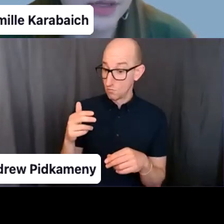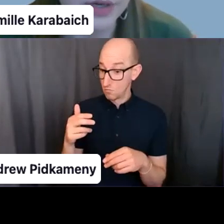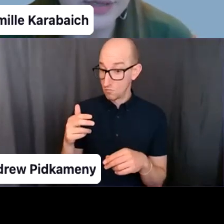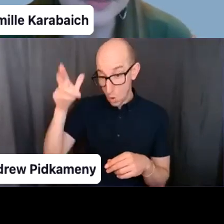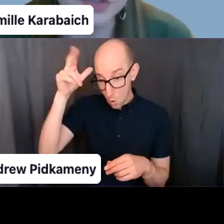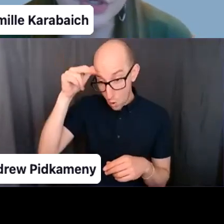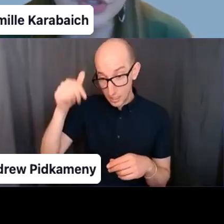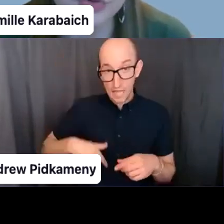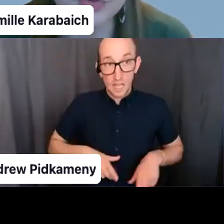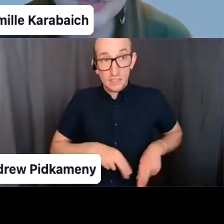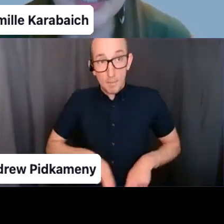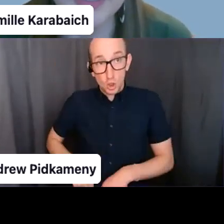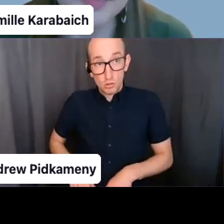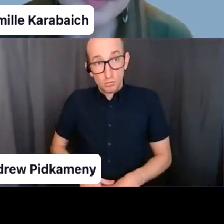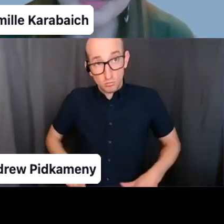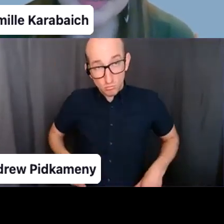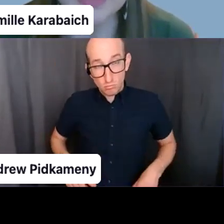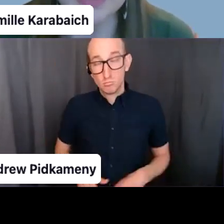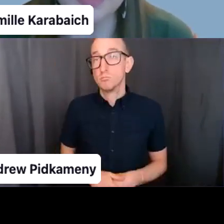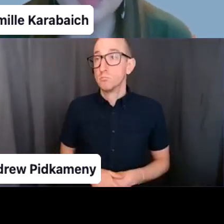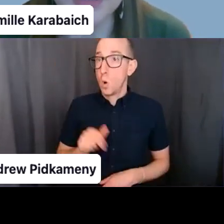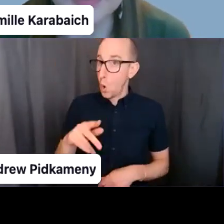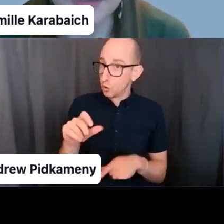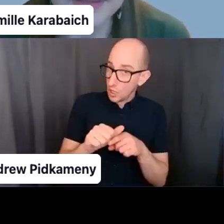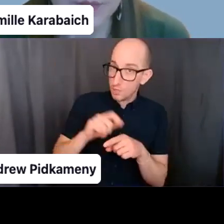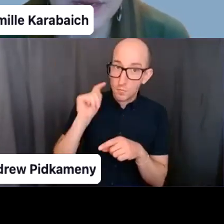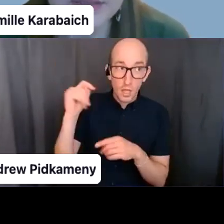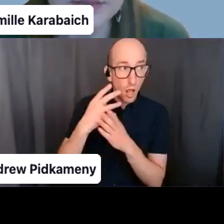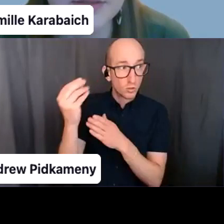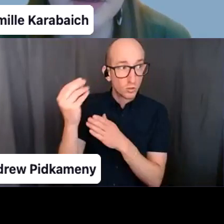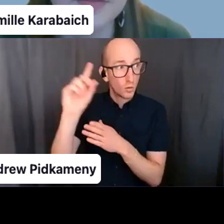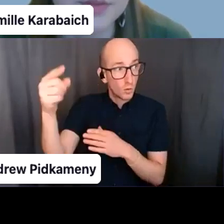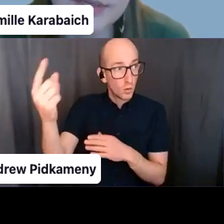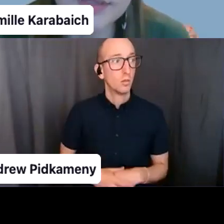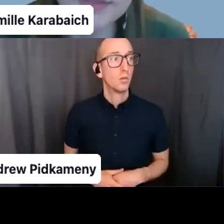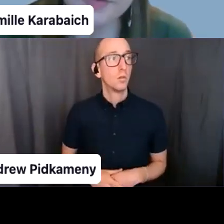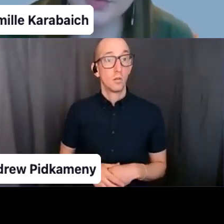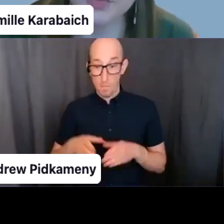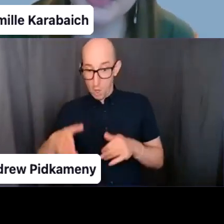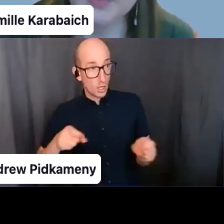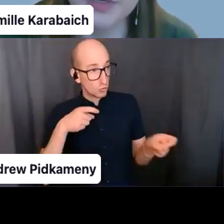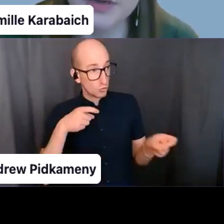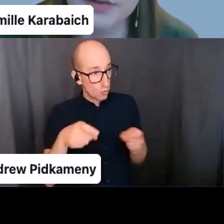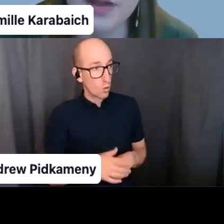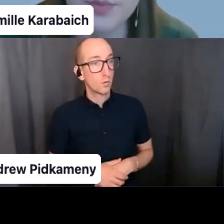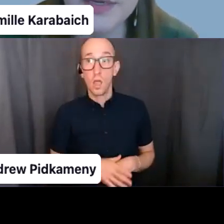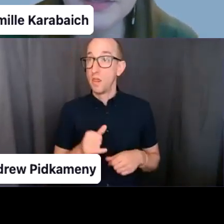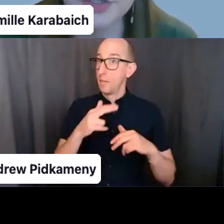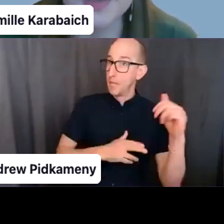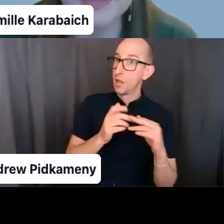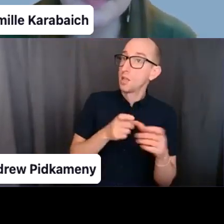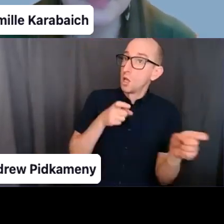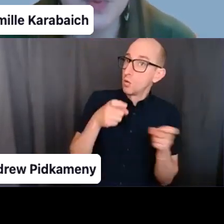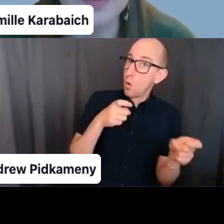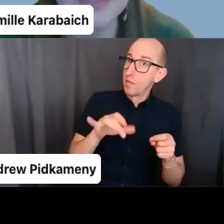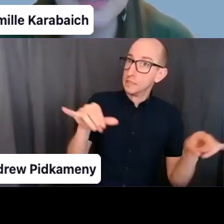the handler has sufficient control, if the facility can accommodate its size and weight, if the presence of the horse would compromise